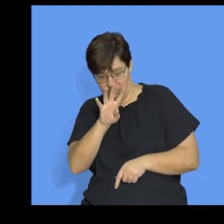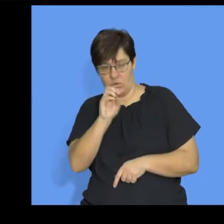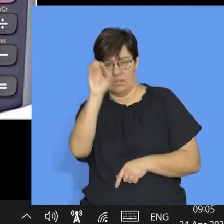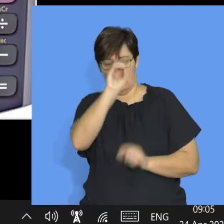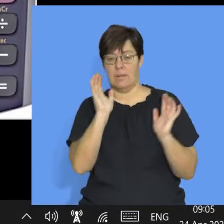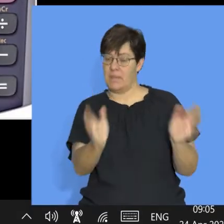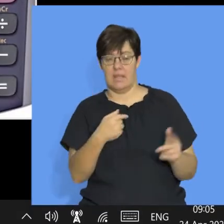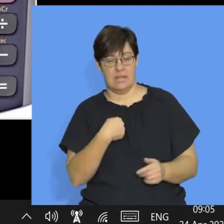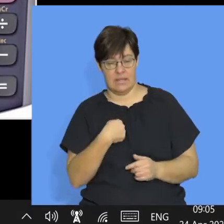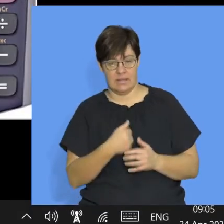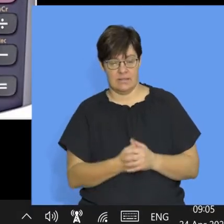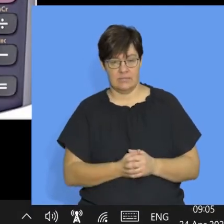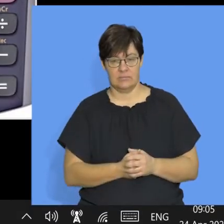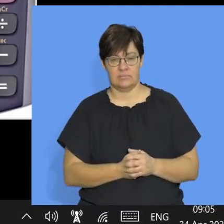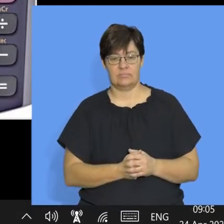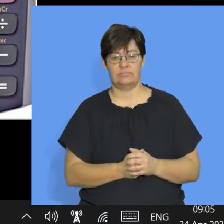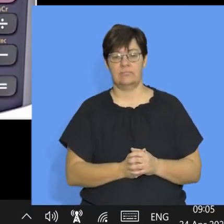calculation. We've got